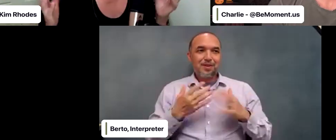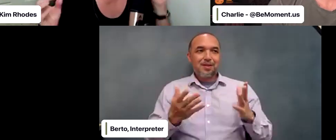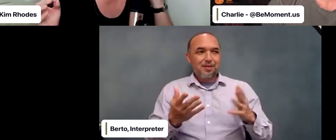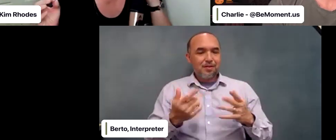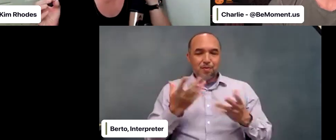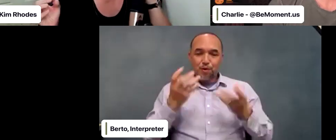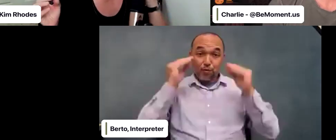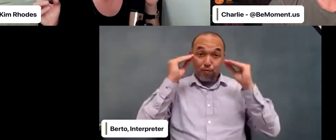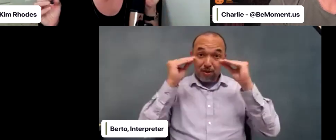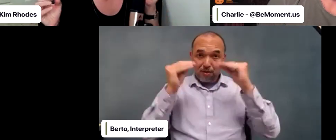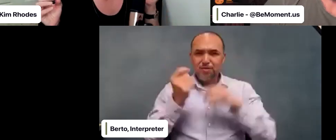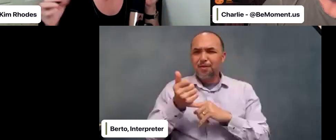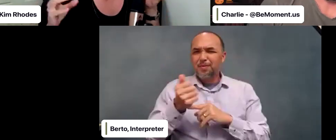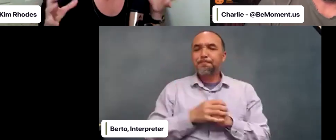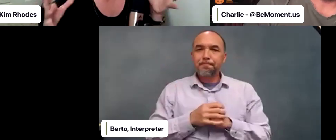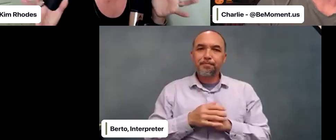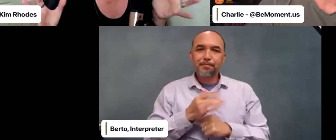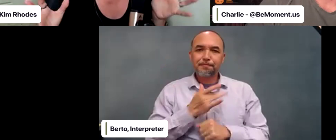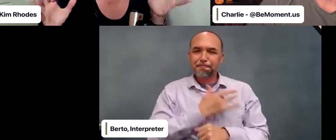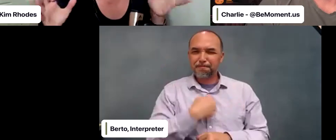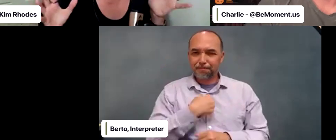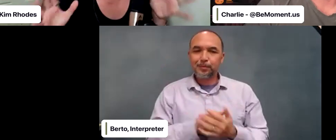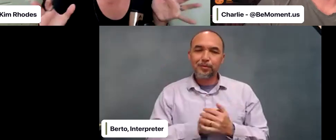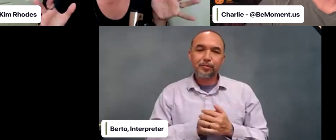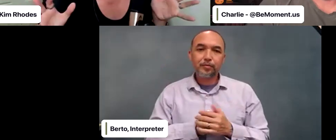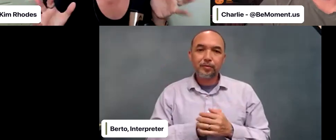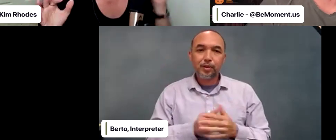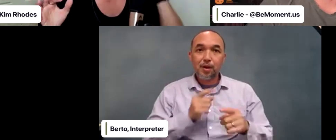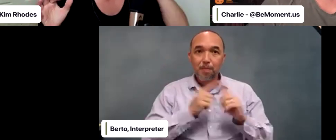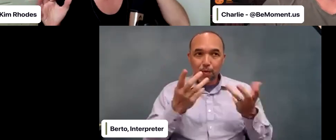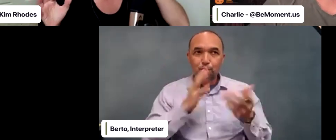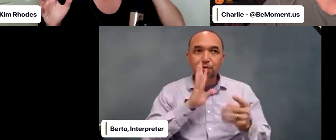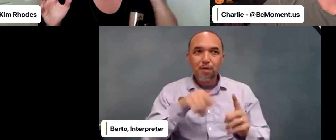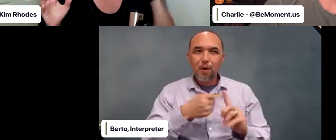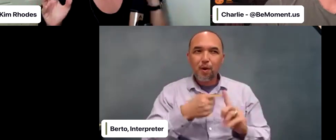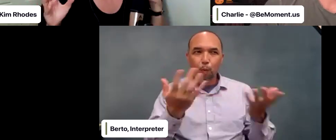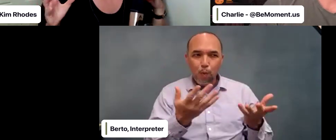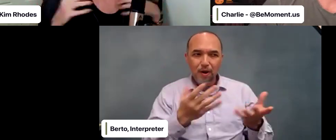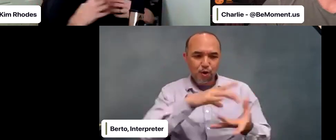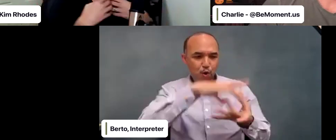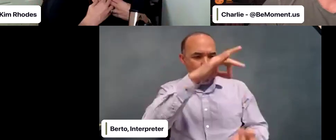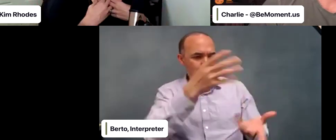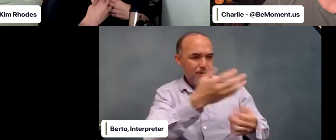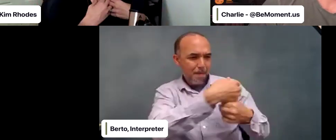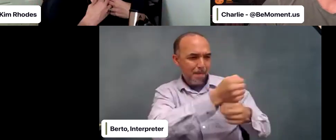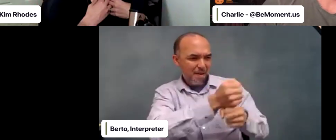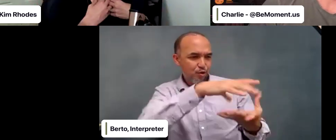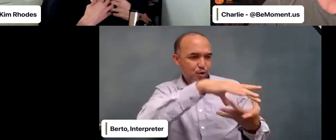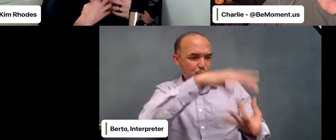to also talk about what makes a ghost. Yes. Because it is